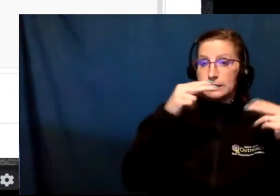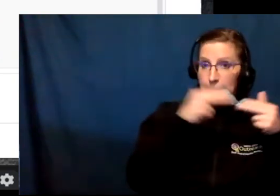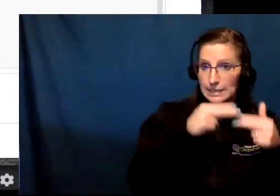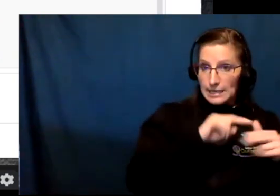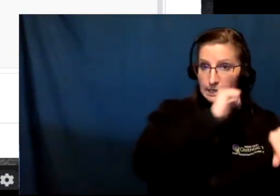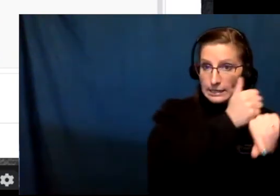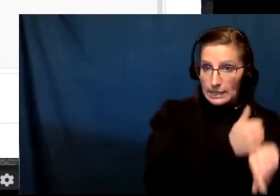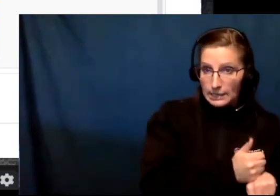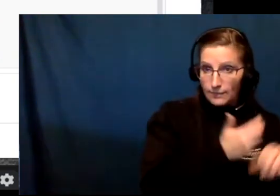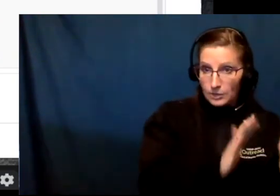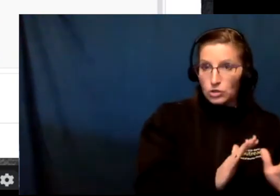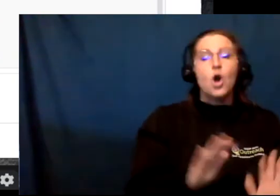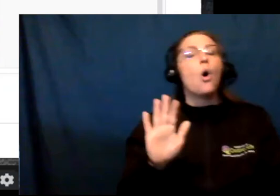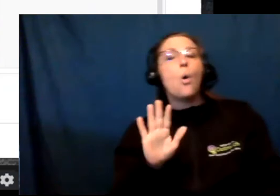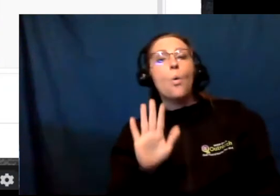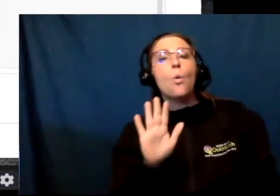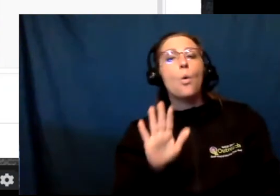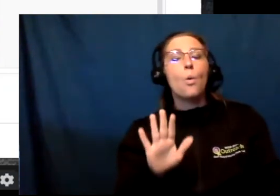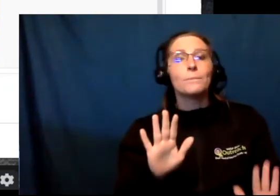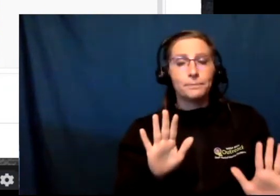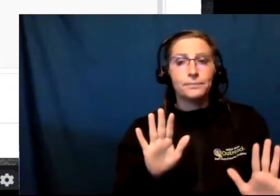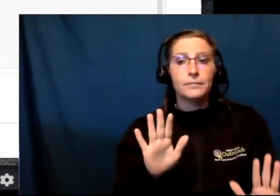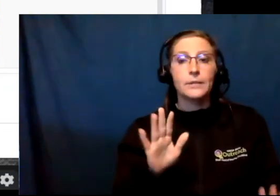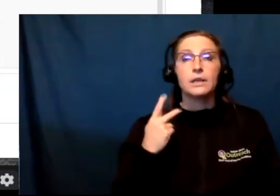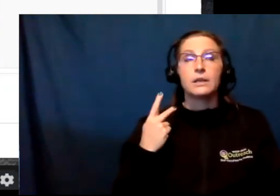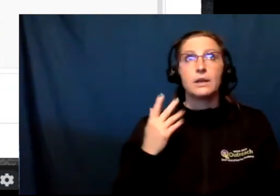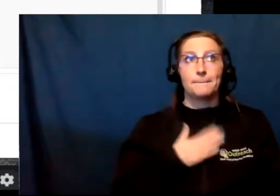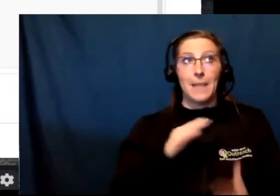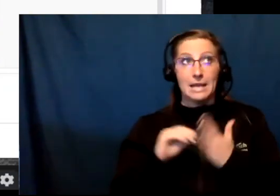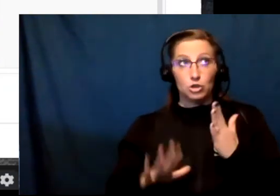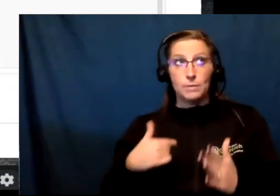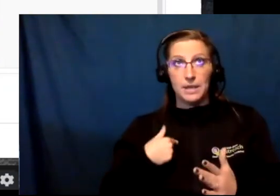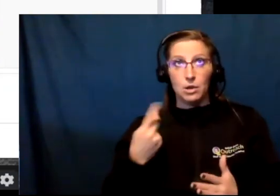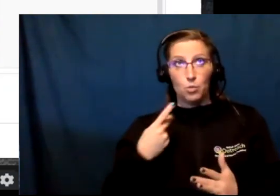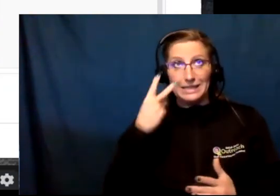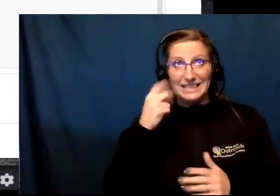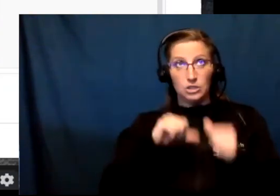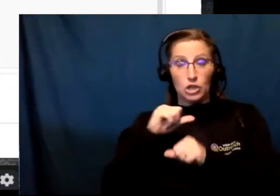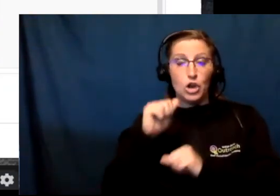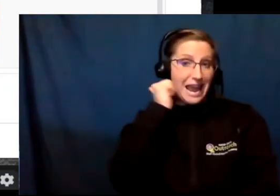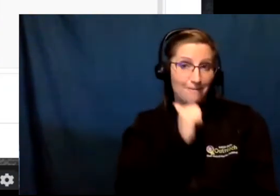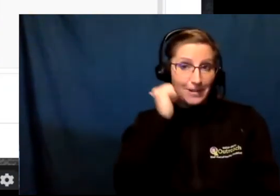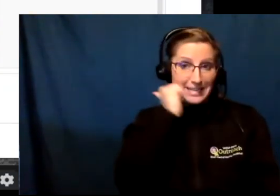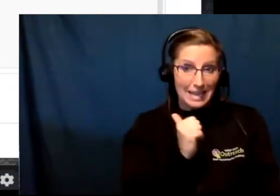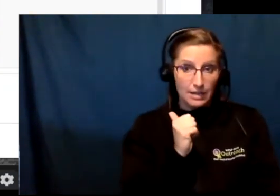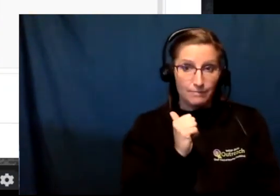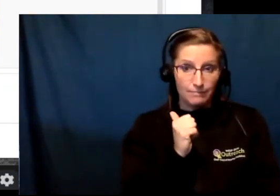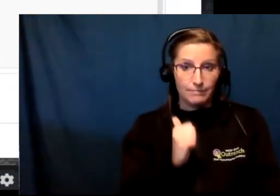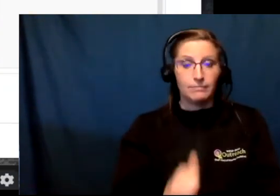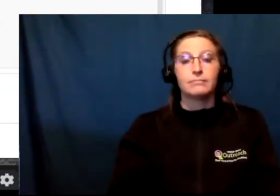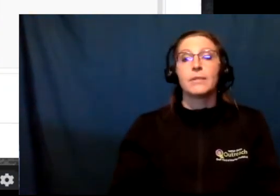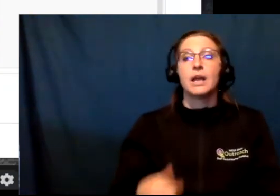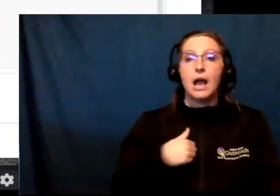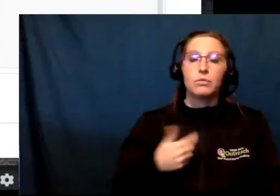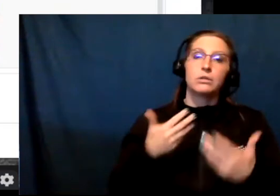then and so we see each other every day, and I was tired of having to